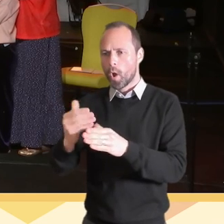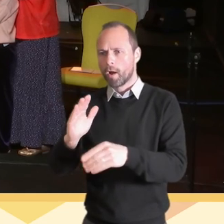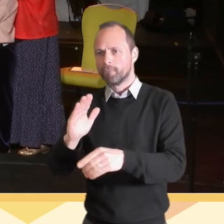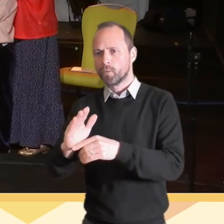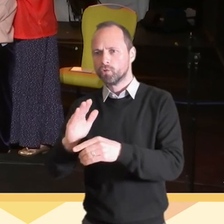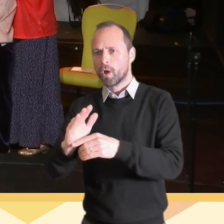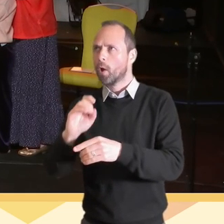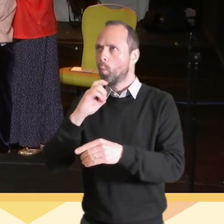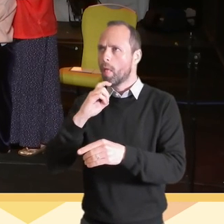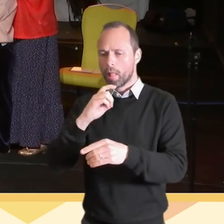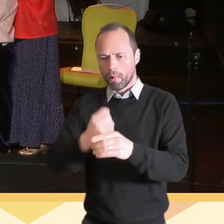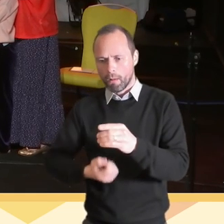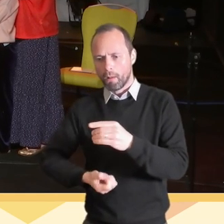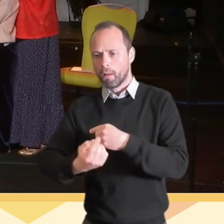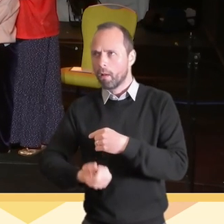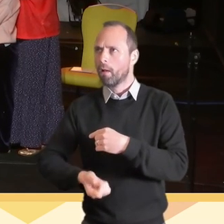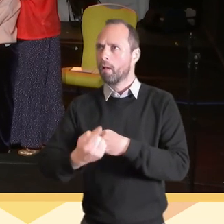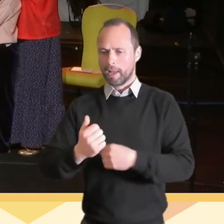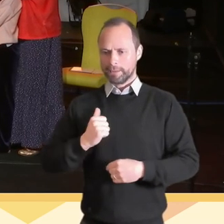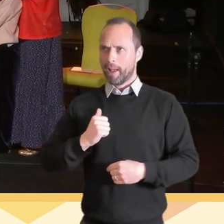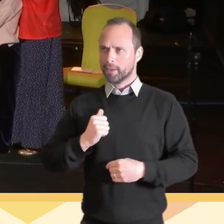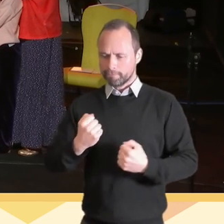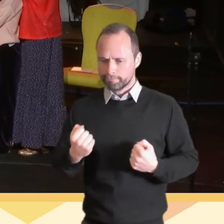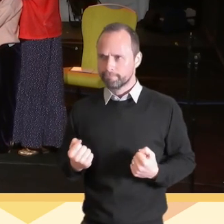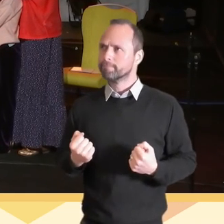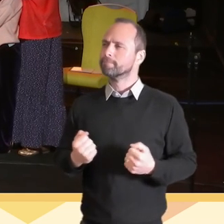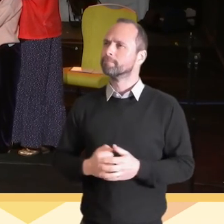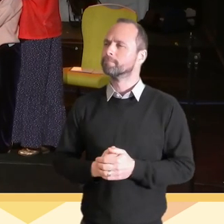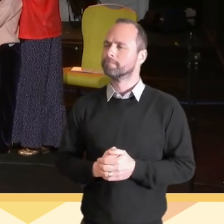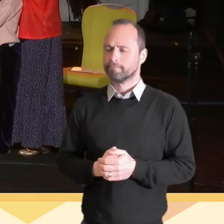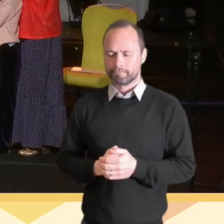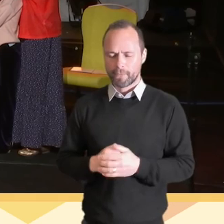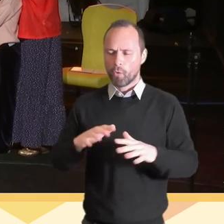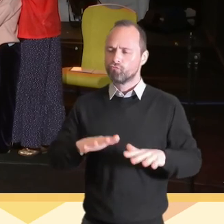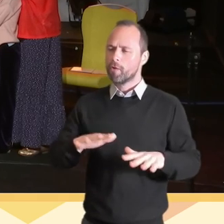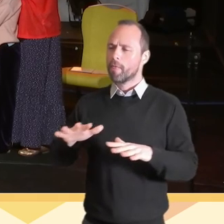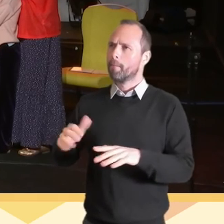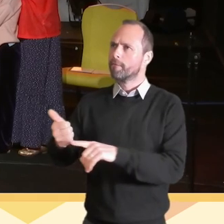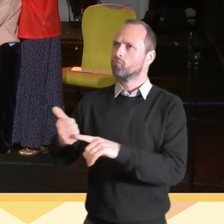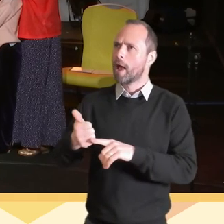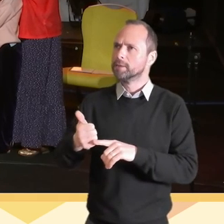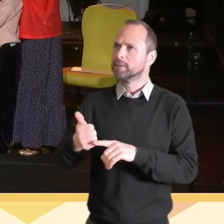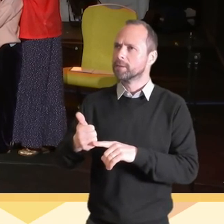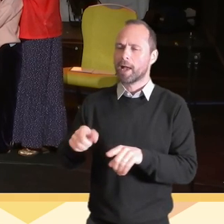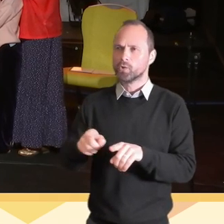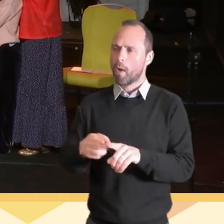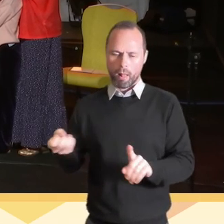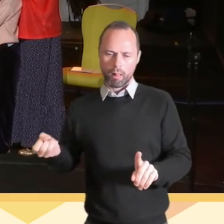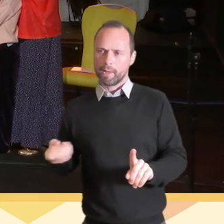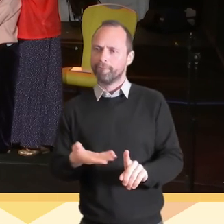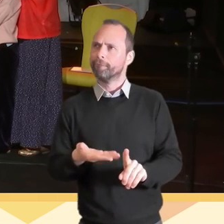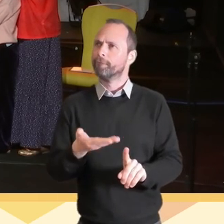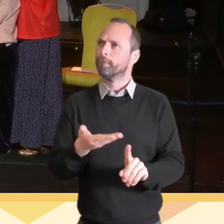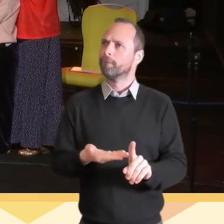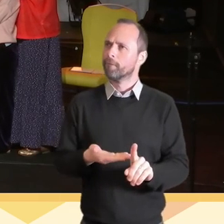Enable her, we pray, to be attentive to rhythms of grace and in all the circumstances in which she